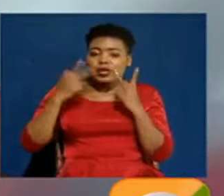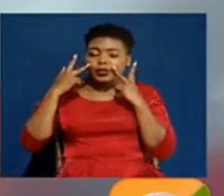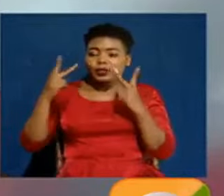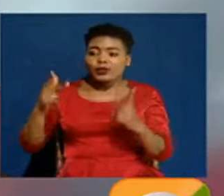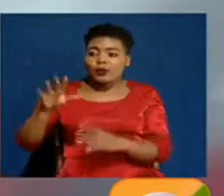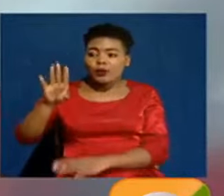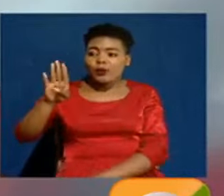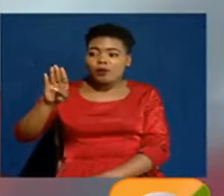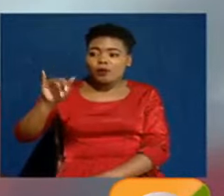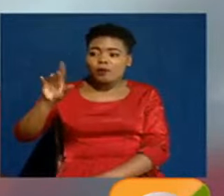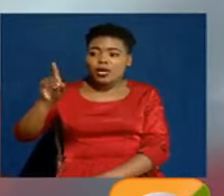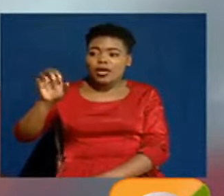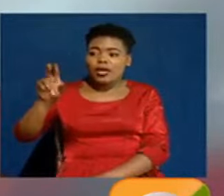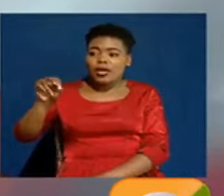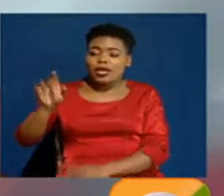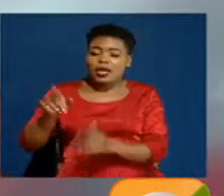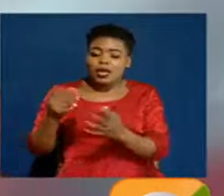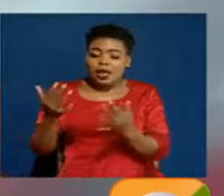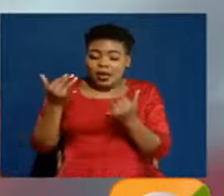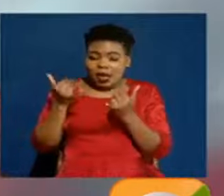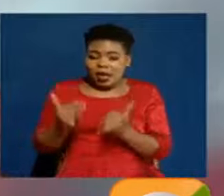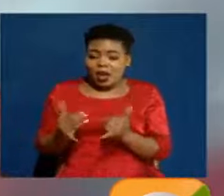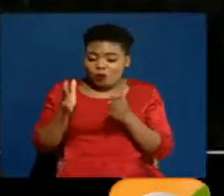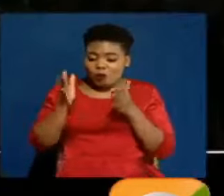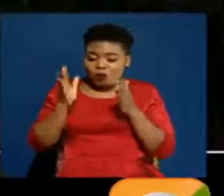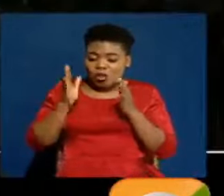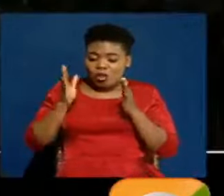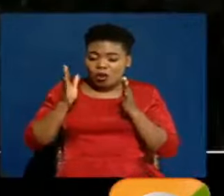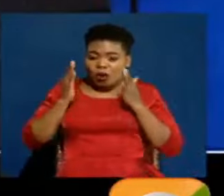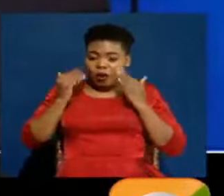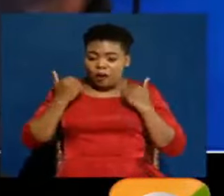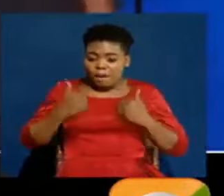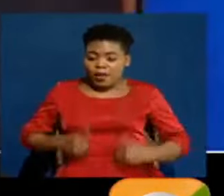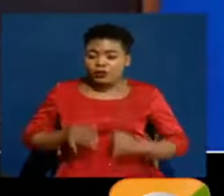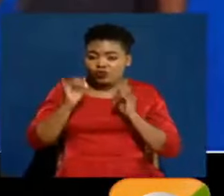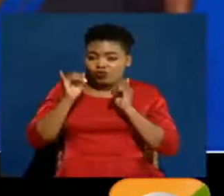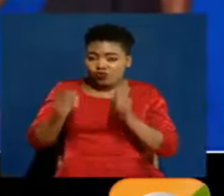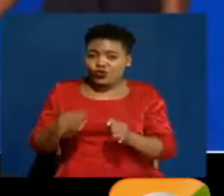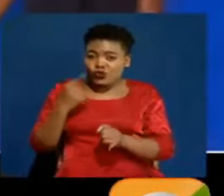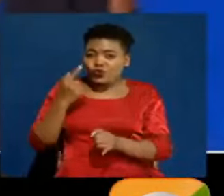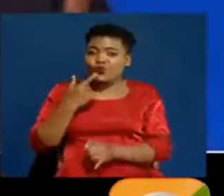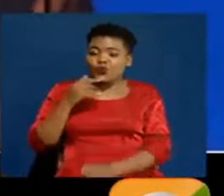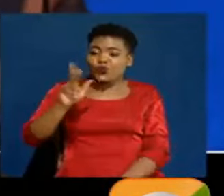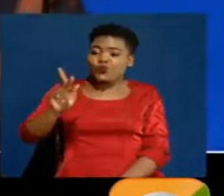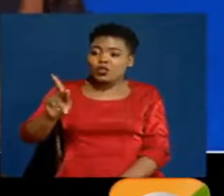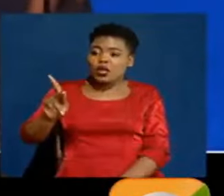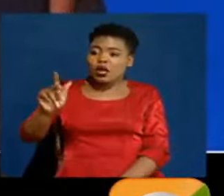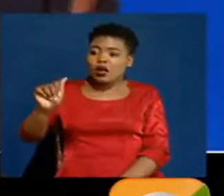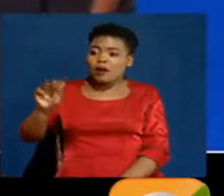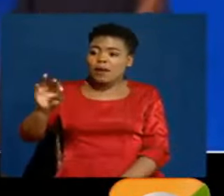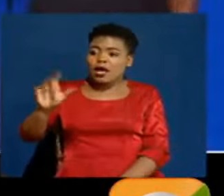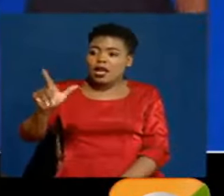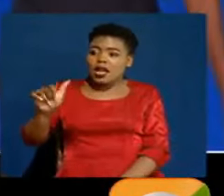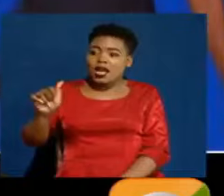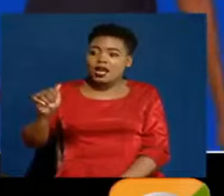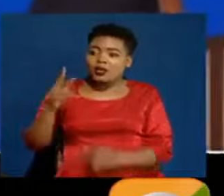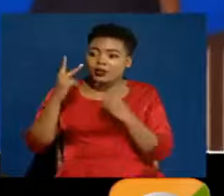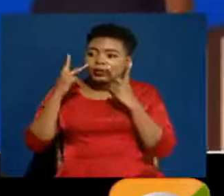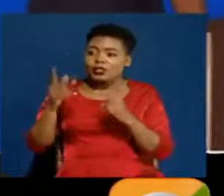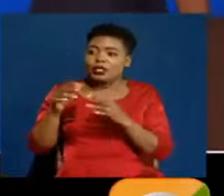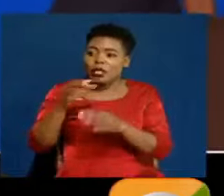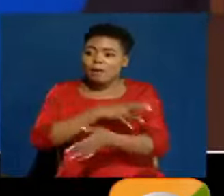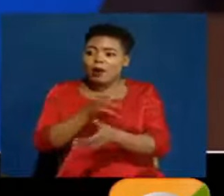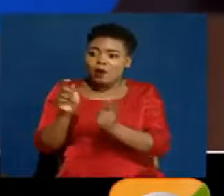Walz. So you can sort of see through history how power has transitioned from one to the other to the other.